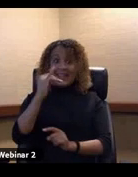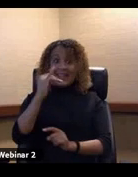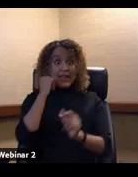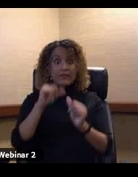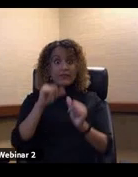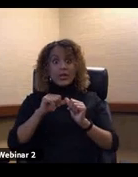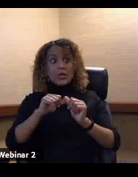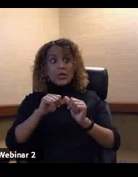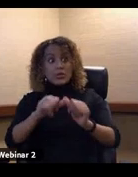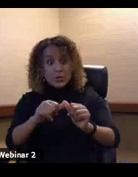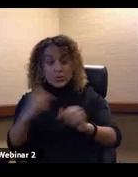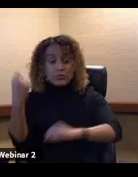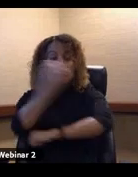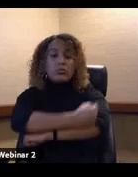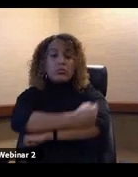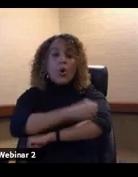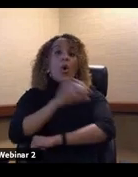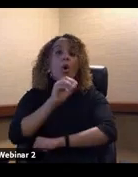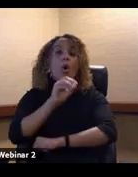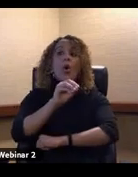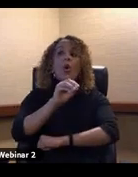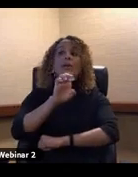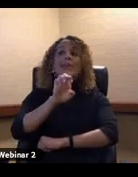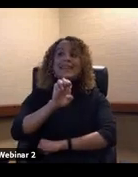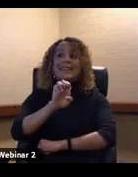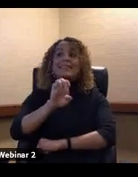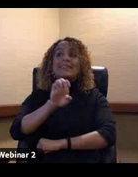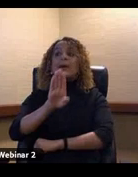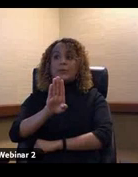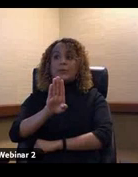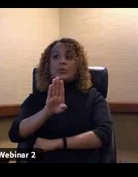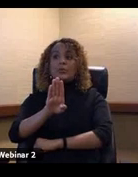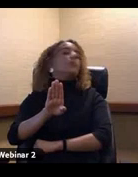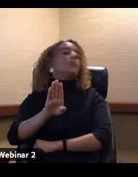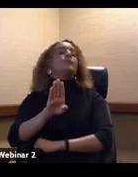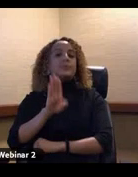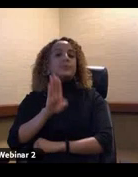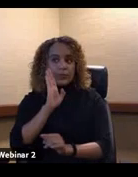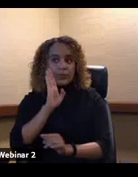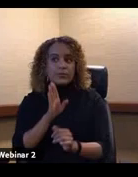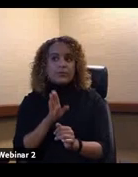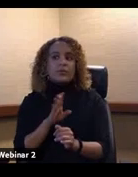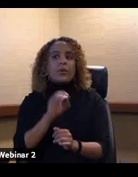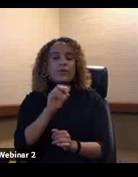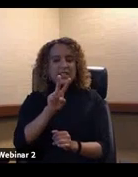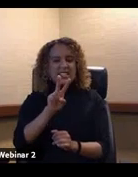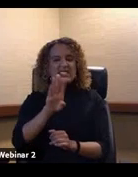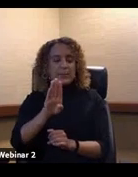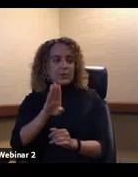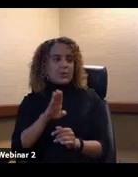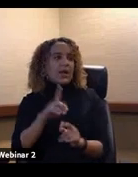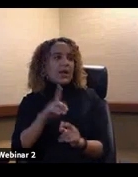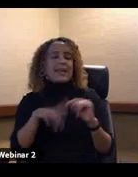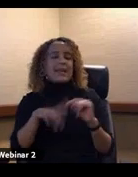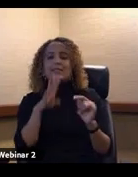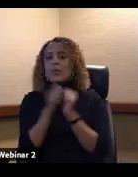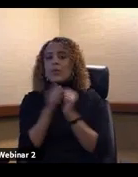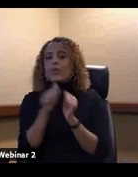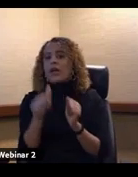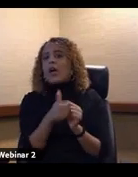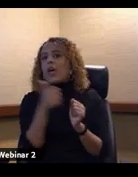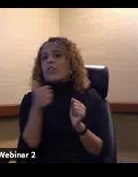in appropriation continues longer, OVW will reassess and update its status. Because that's all the public has been told, I